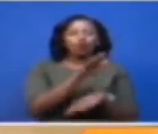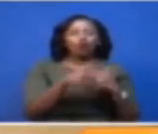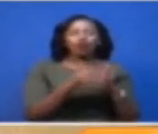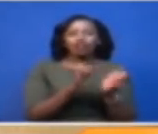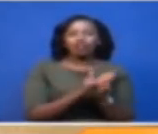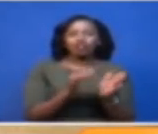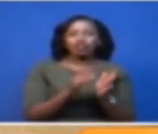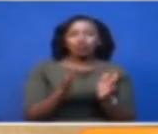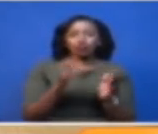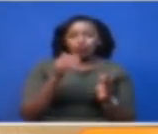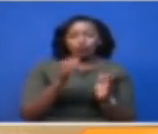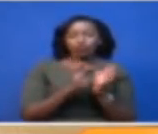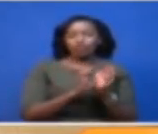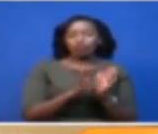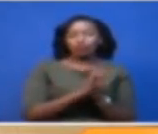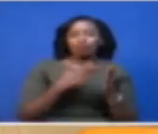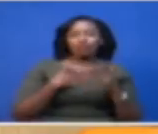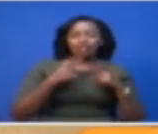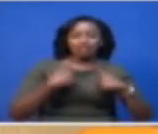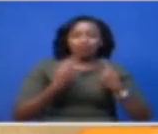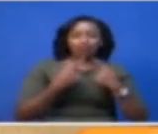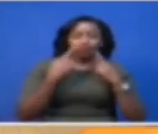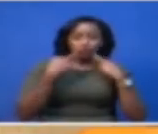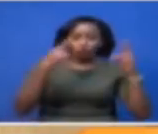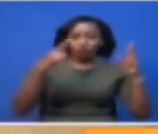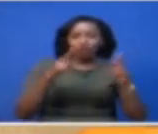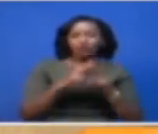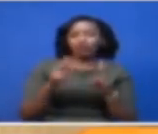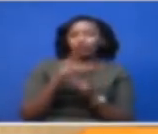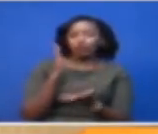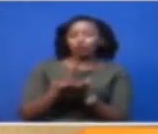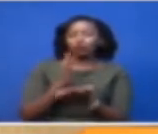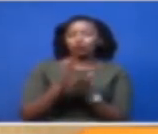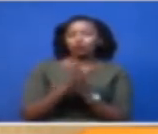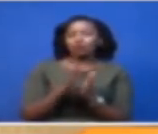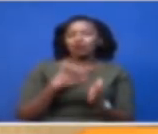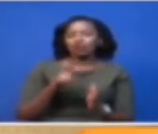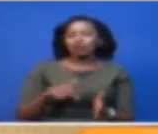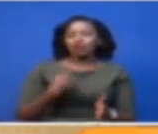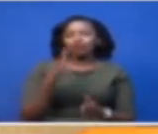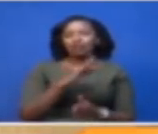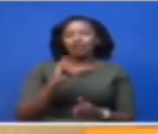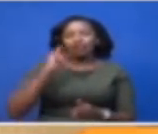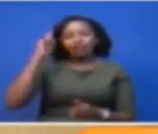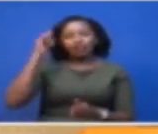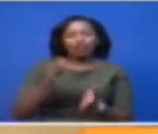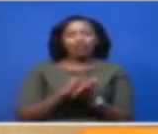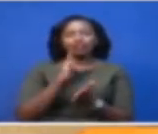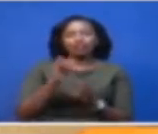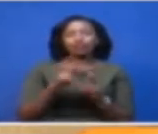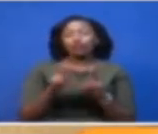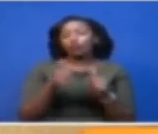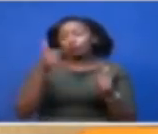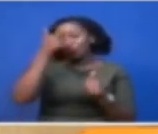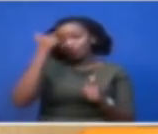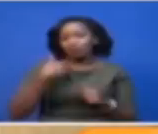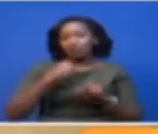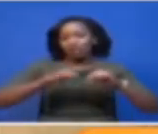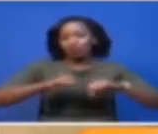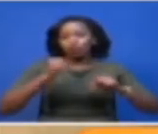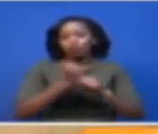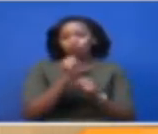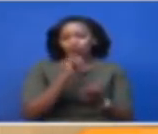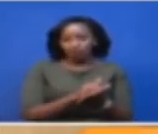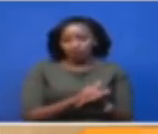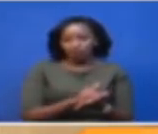me always staying true to myself. And I think it's a relative element of privilege to have been able to do that and push back and find